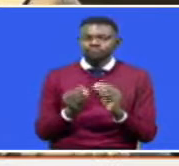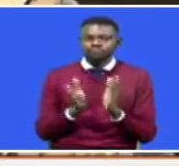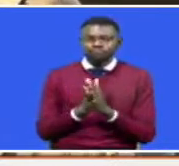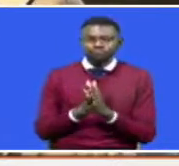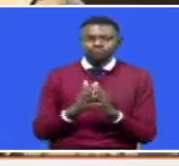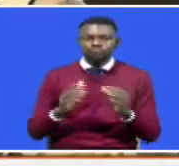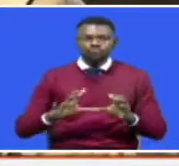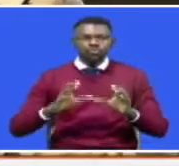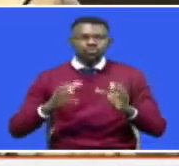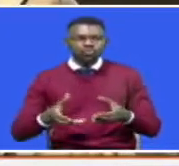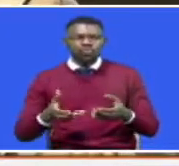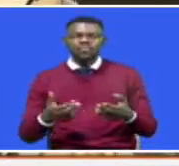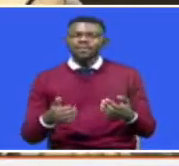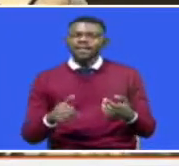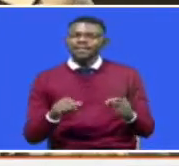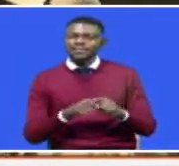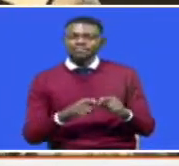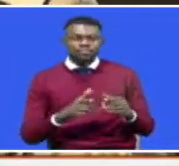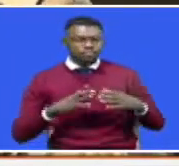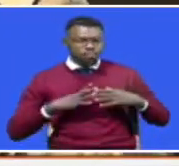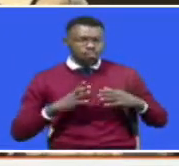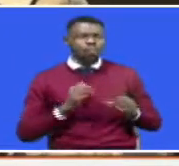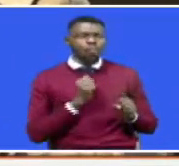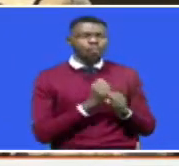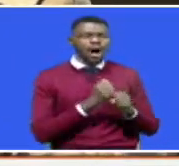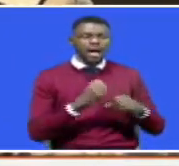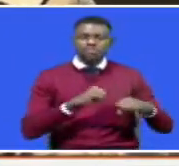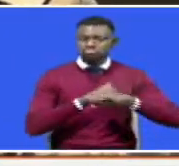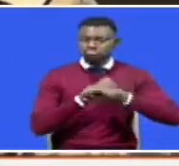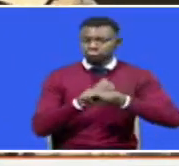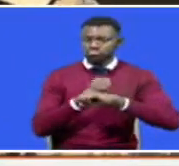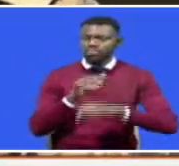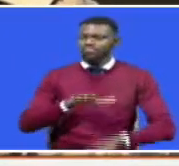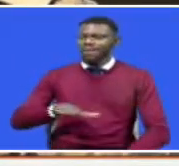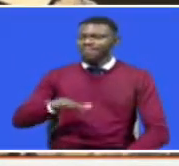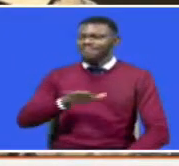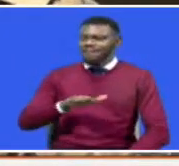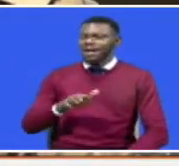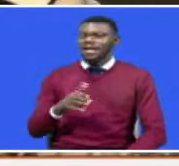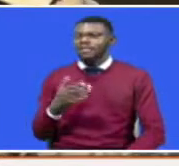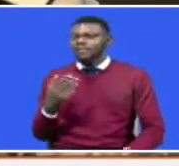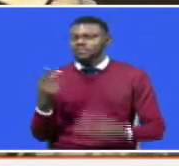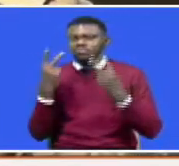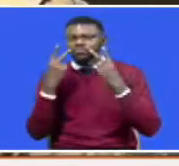the conservancy owners, and look for way forwards.